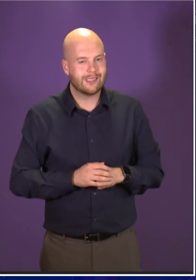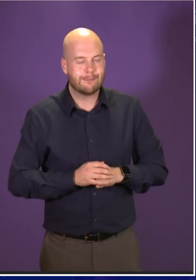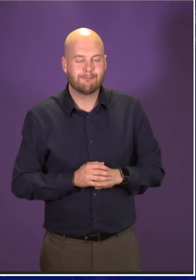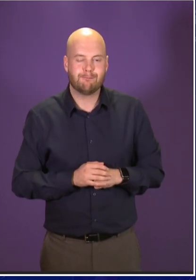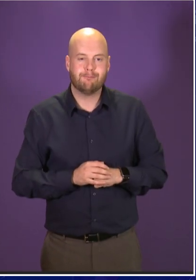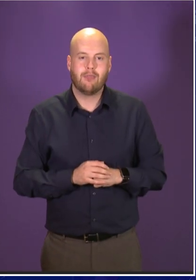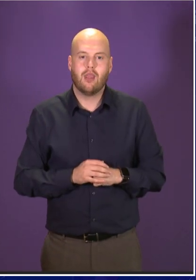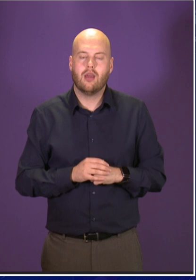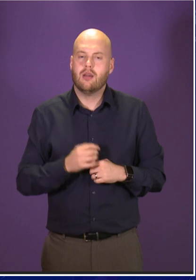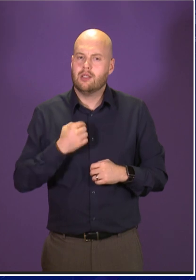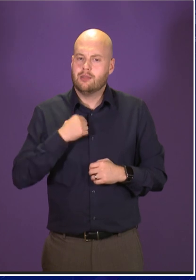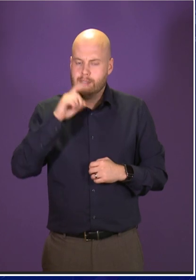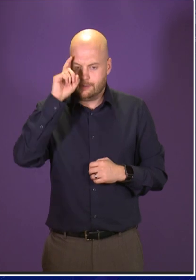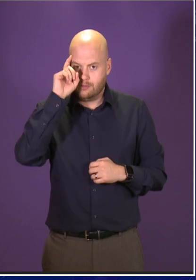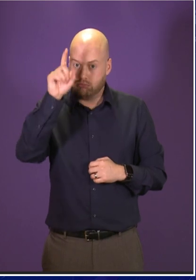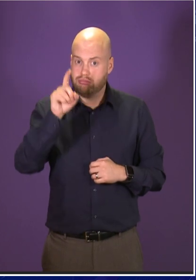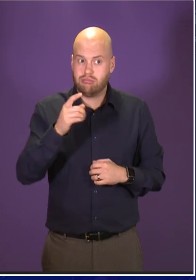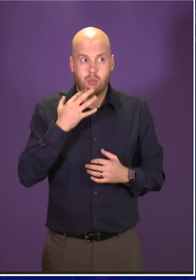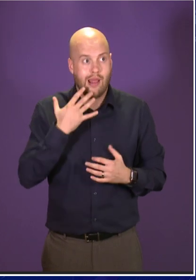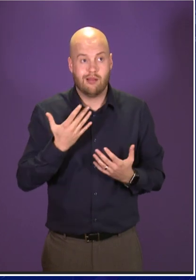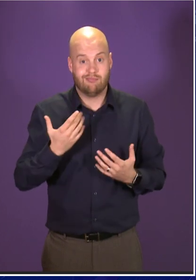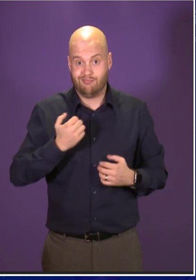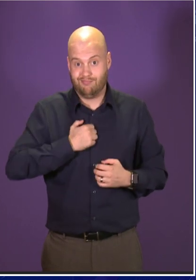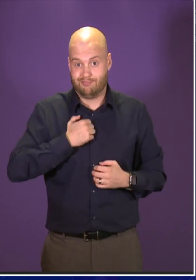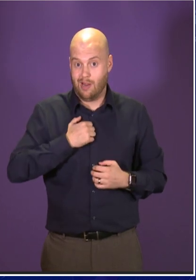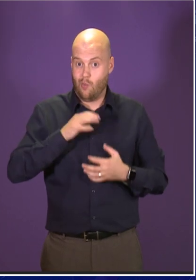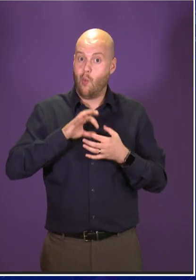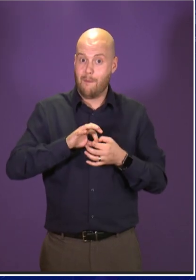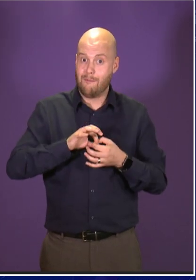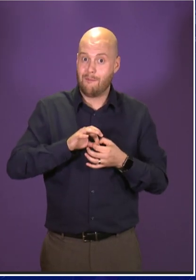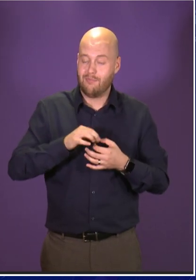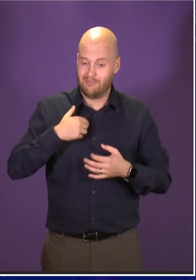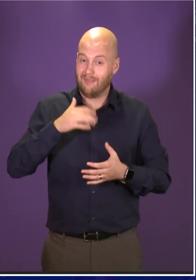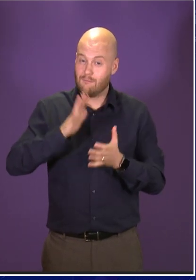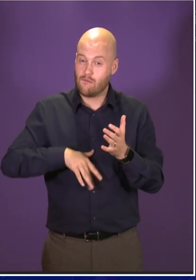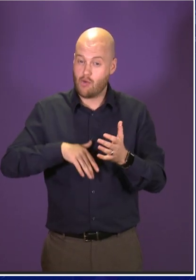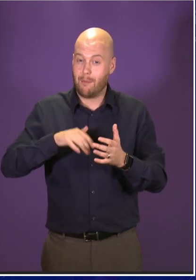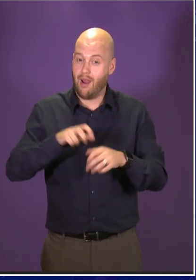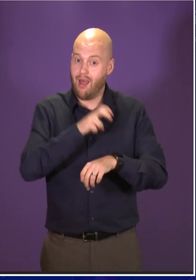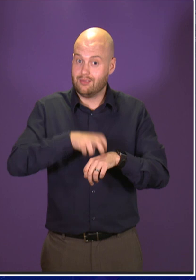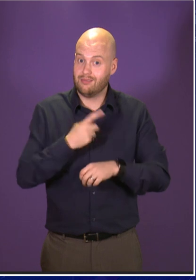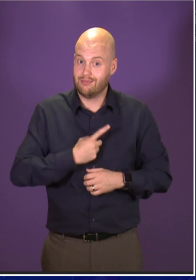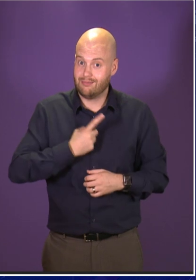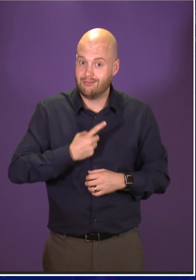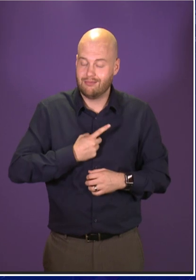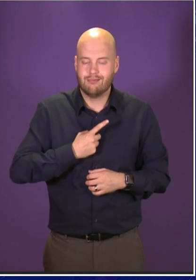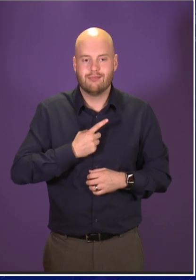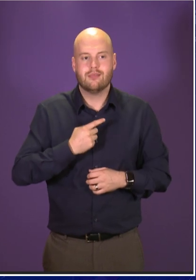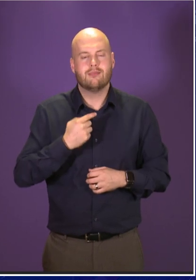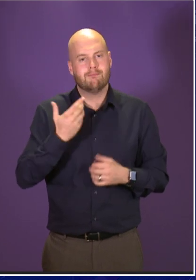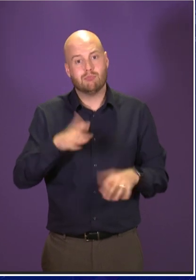this from my homeland. I'm Irish, and we too suffered